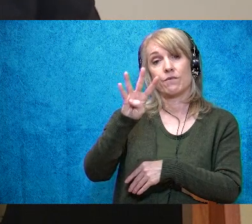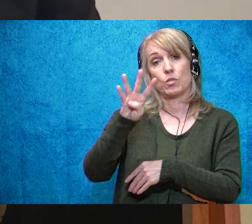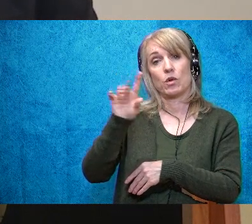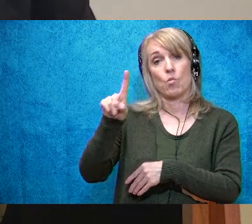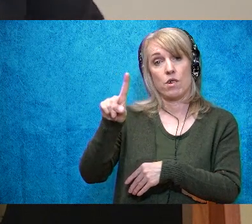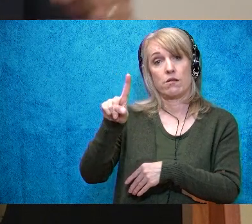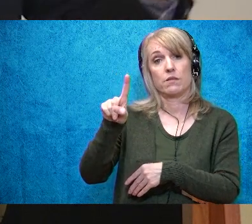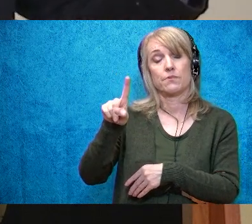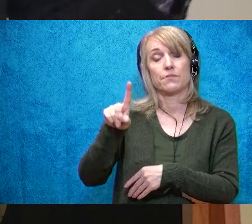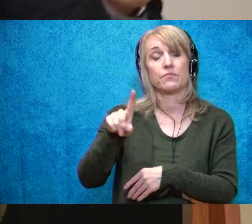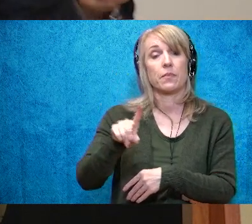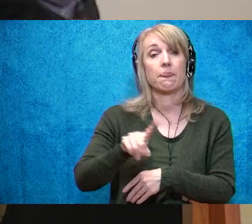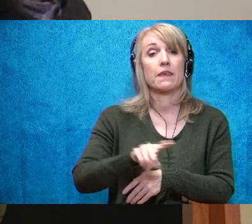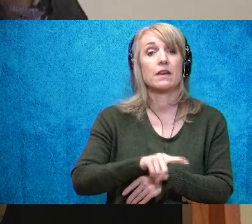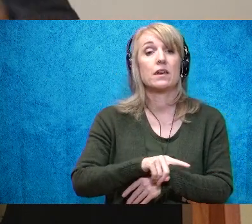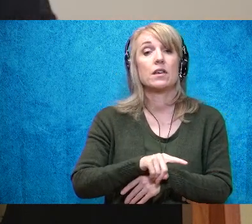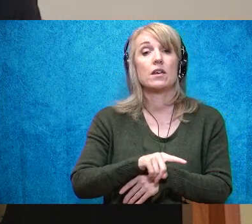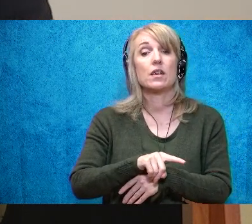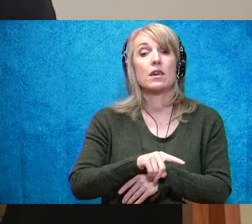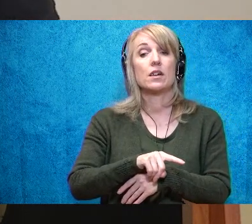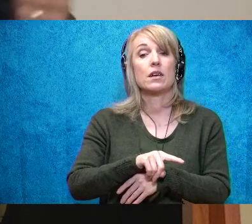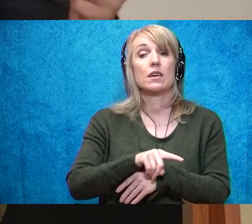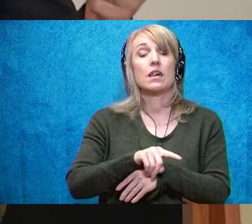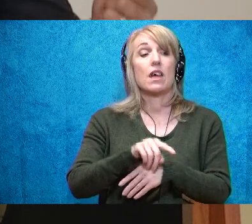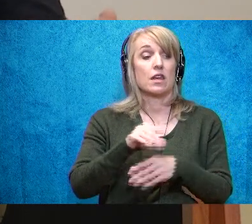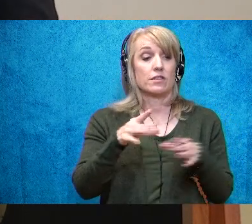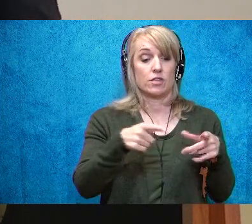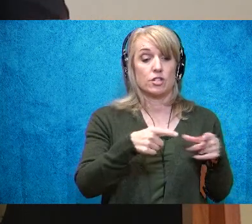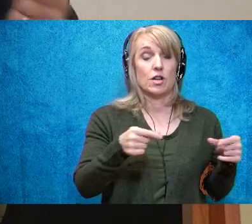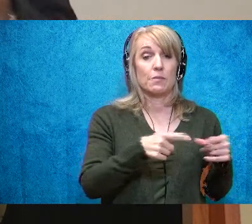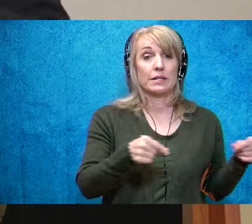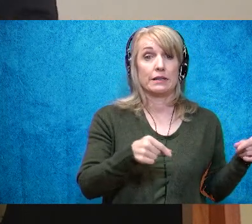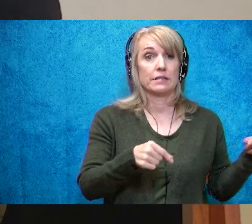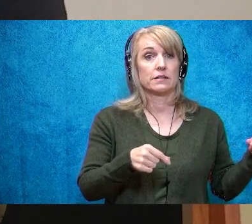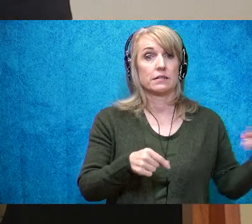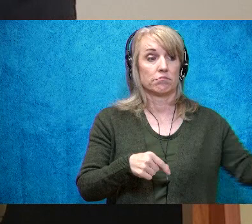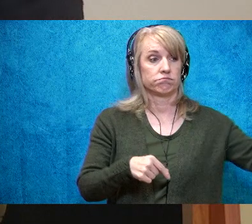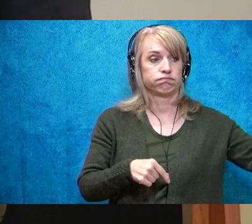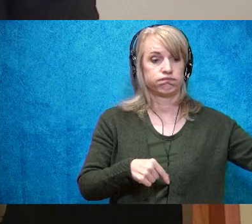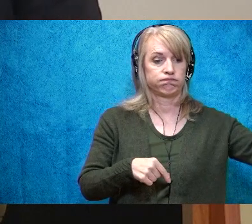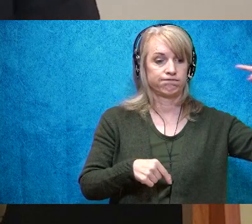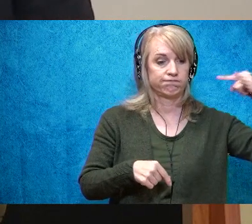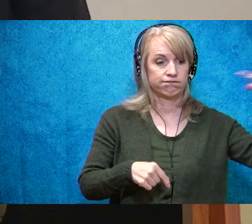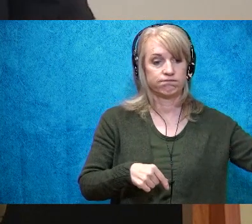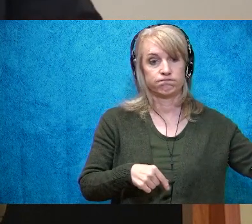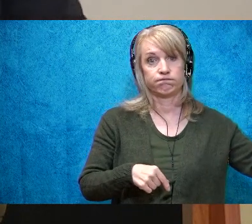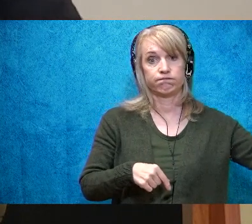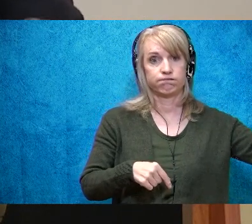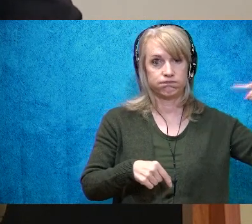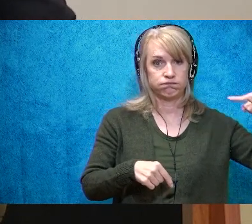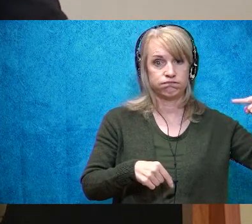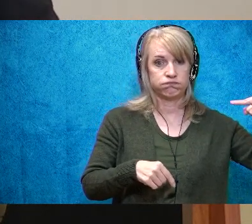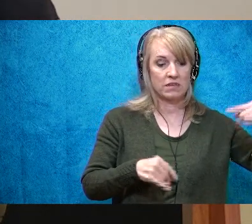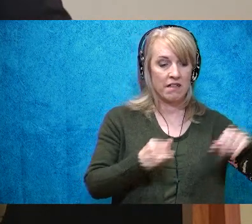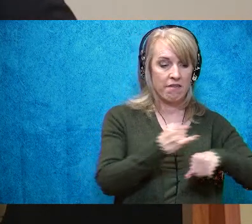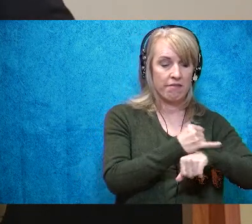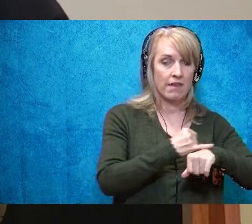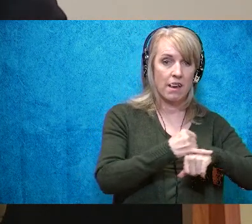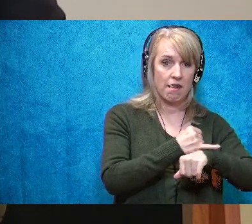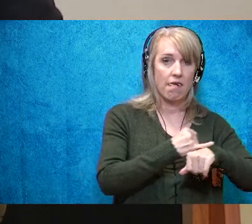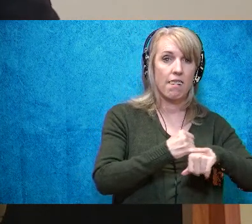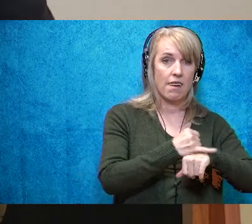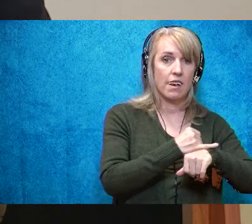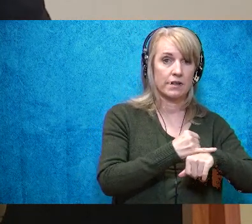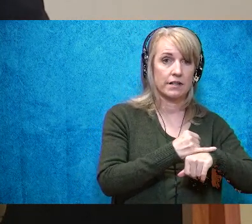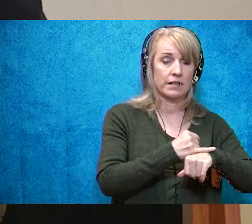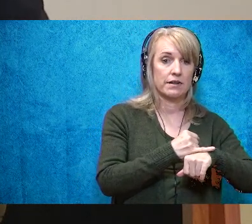aircraft carriers, make it toward the Hawaiian Islands, do the attack on Pearl Harbor. This was a Sunday morning. It was